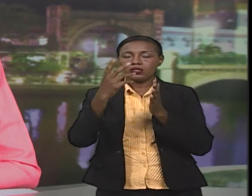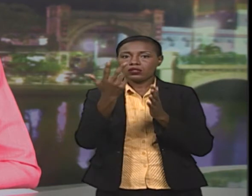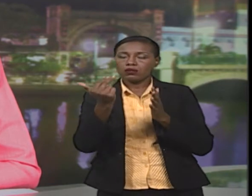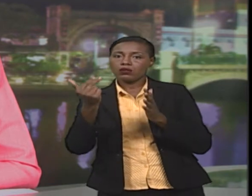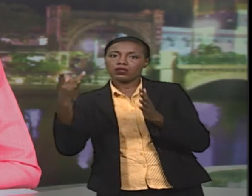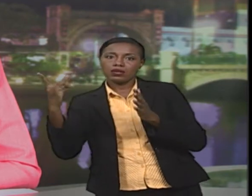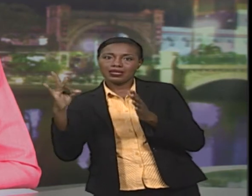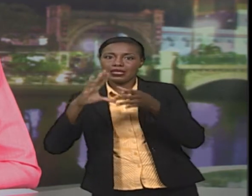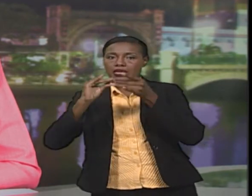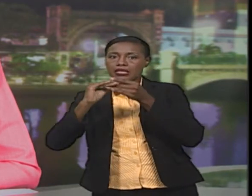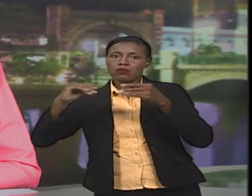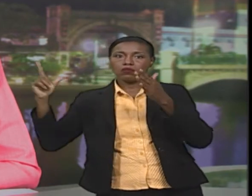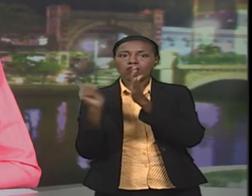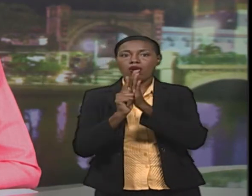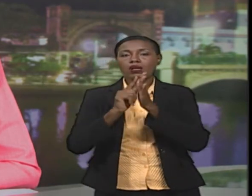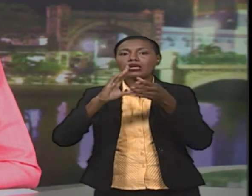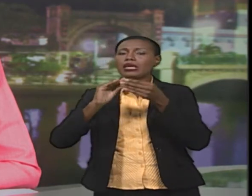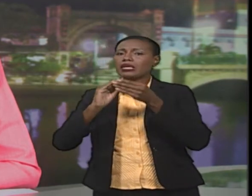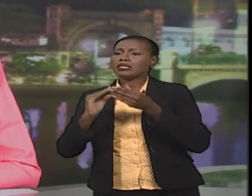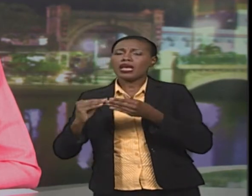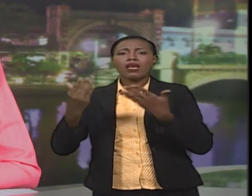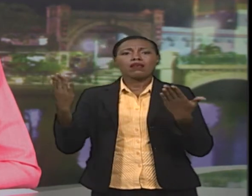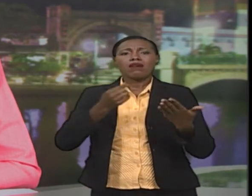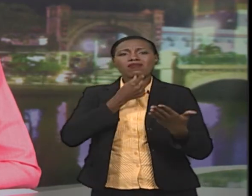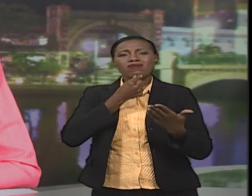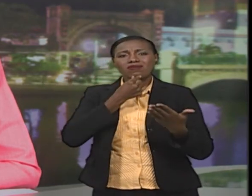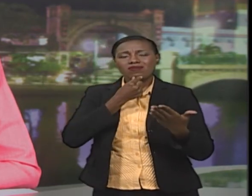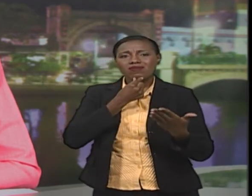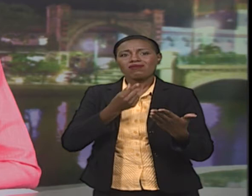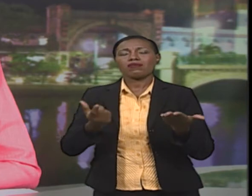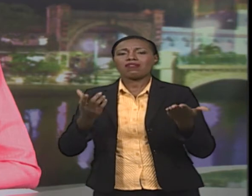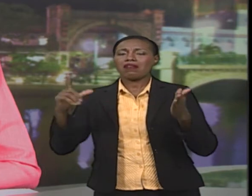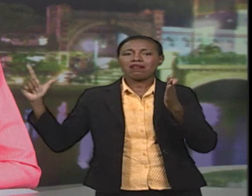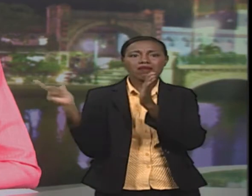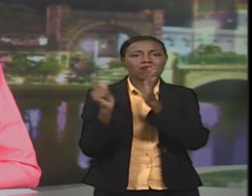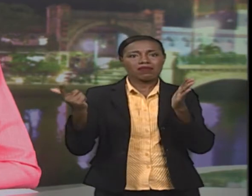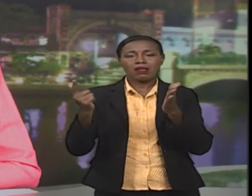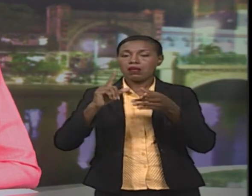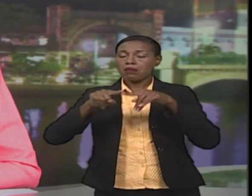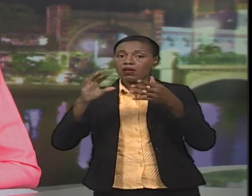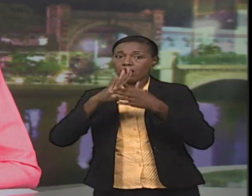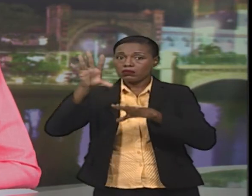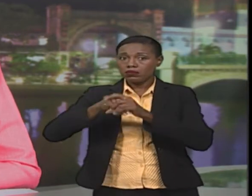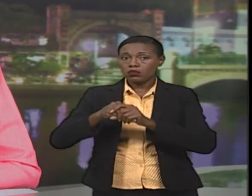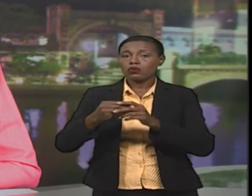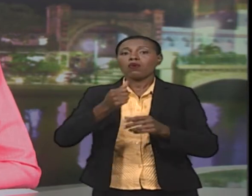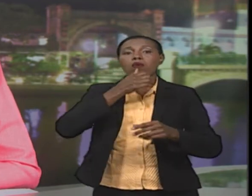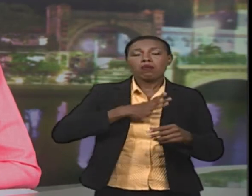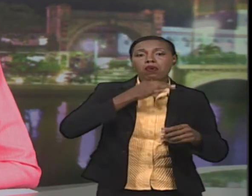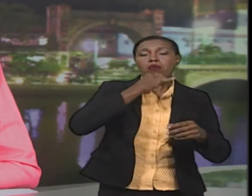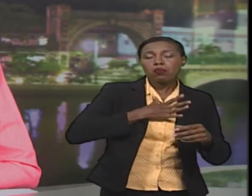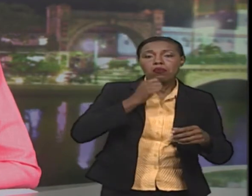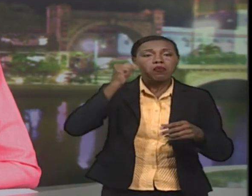Buggery Law. Now, those sections criminalize buggery and indecency, including consensual sex between adults. The law